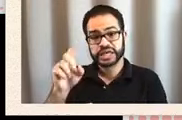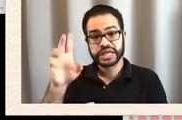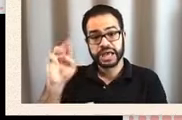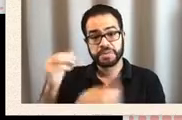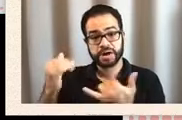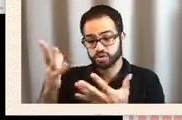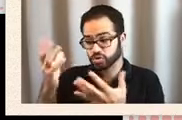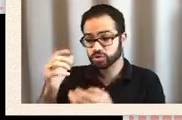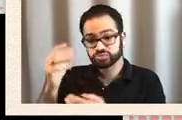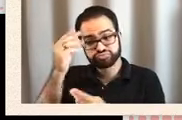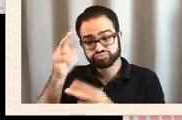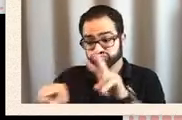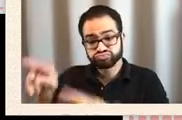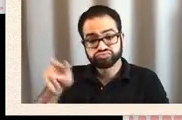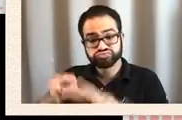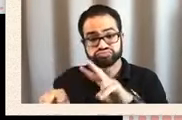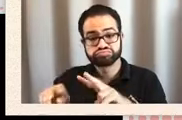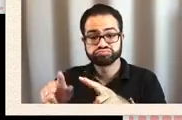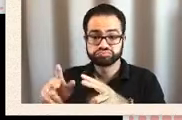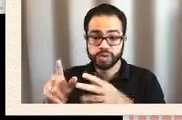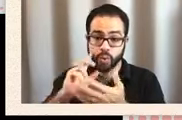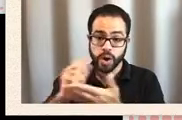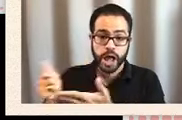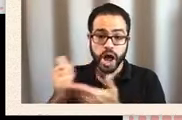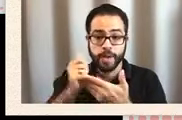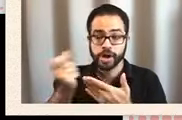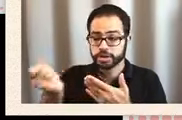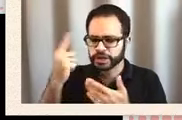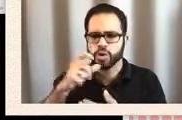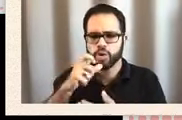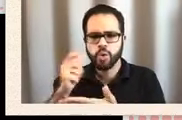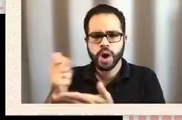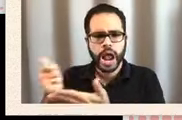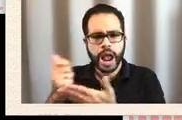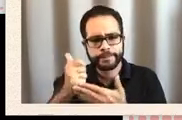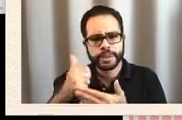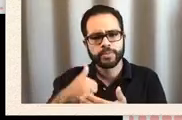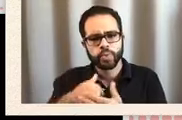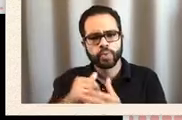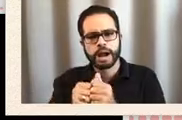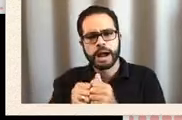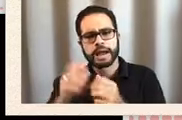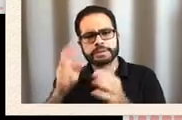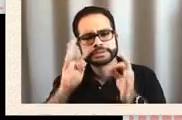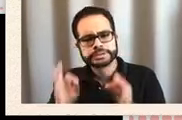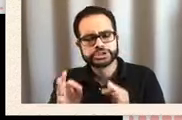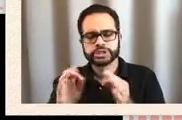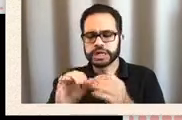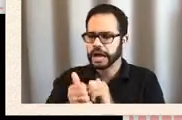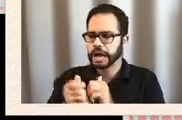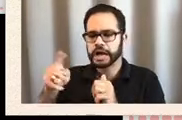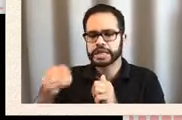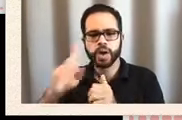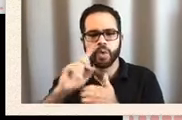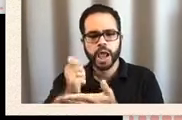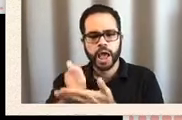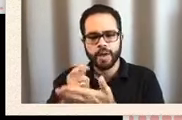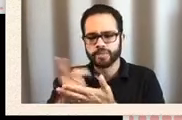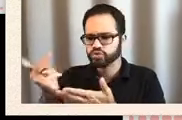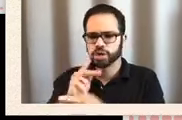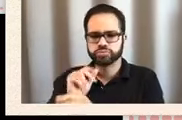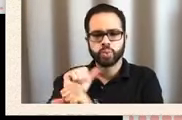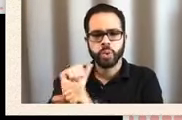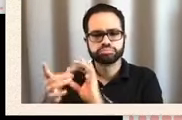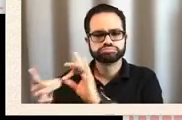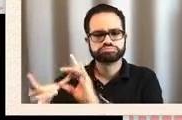decision-making agreement? It will help you understand who's helping me with my healthcare decisions and how they're going to help me so you can work with us as well. So it will really be